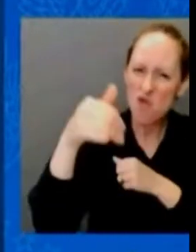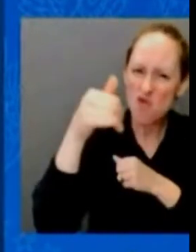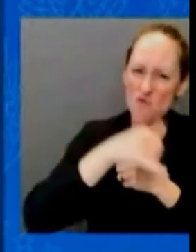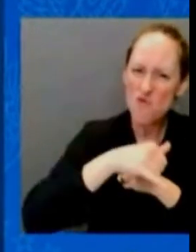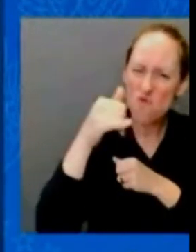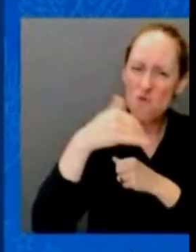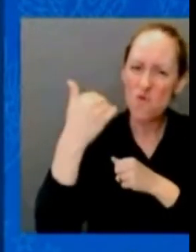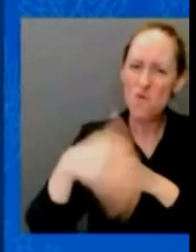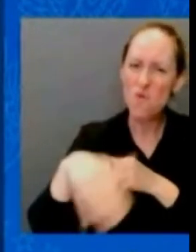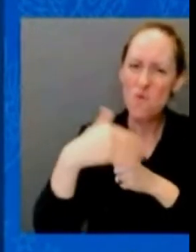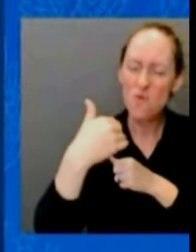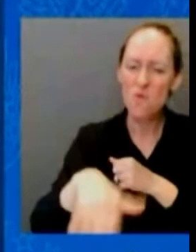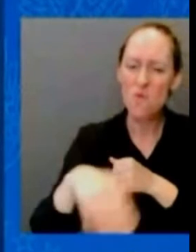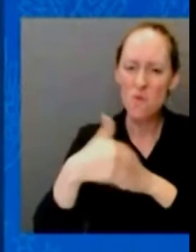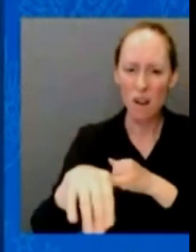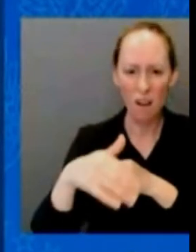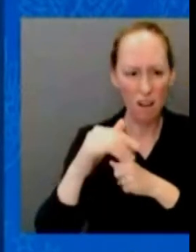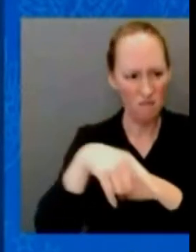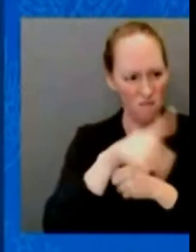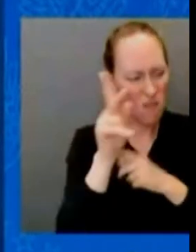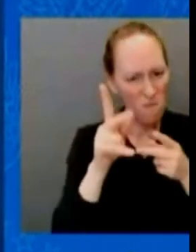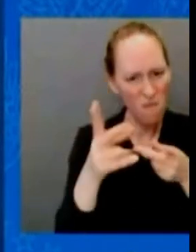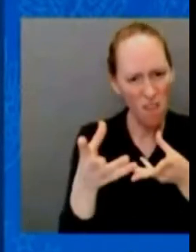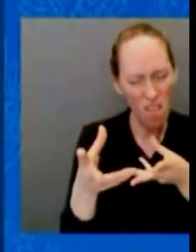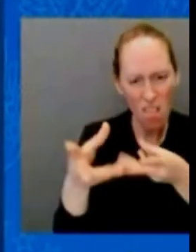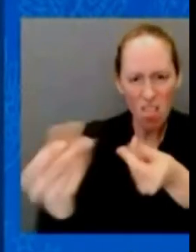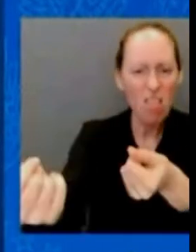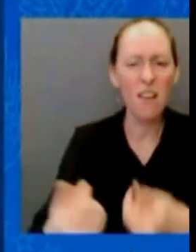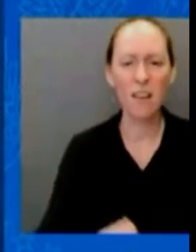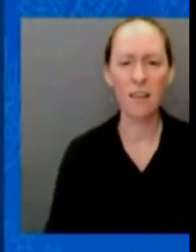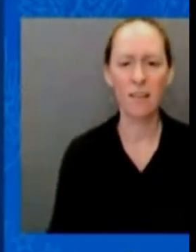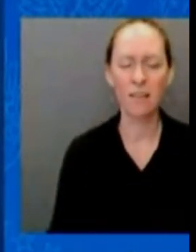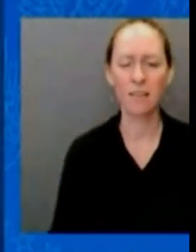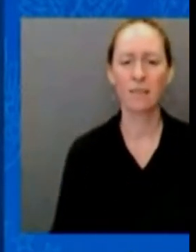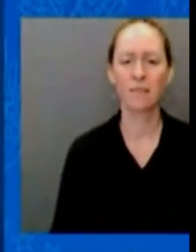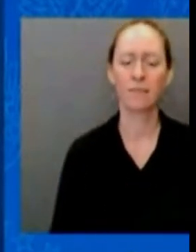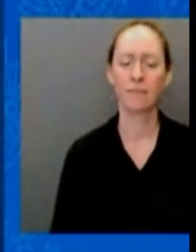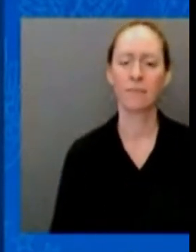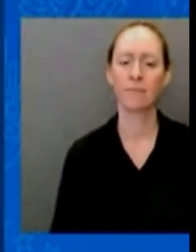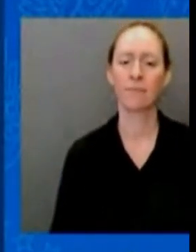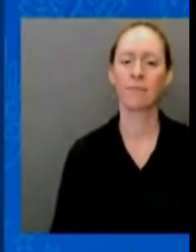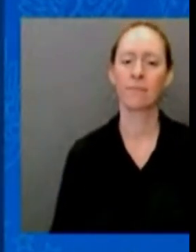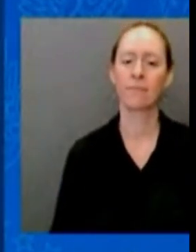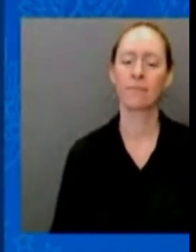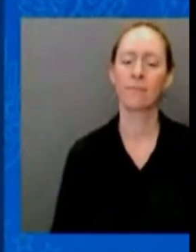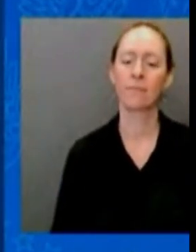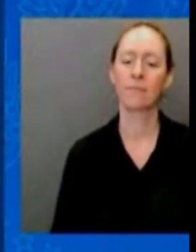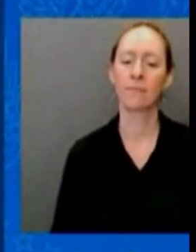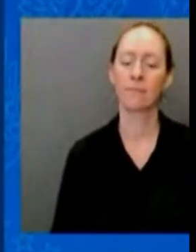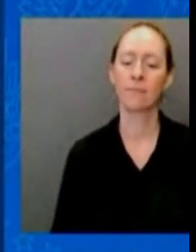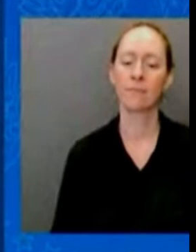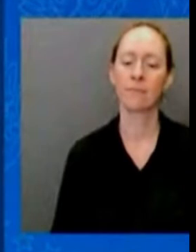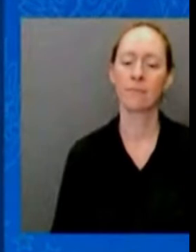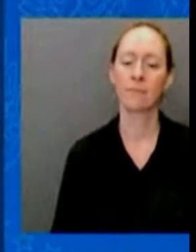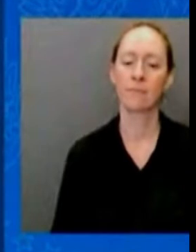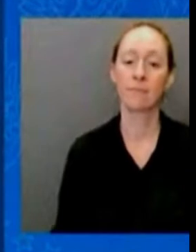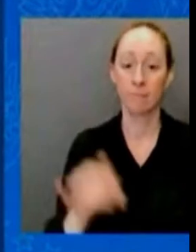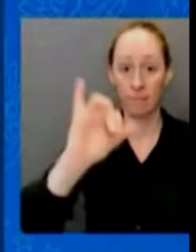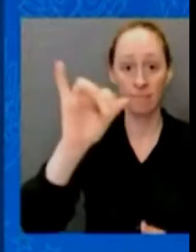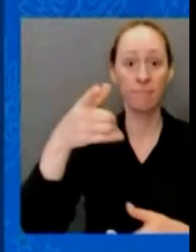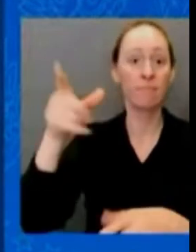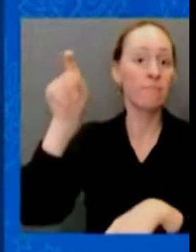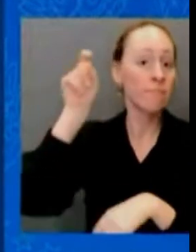of actions we took earlier this month to lower the cost of hearing aids, to make them available over the counter at places like Walgreens